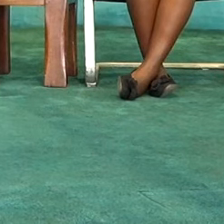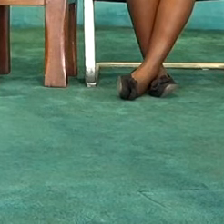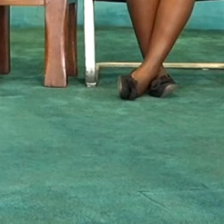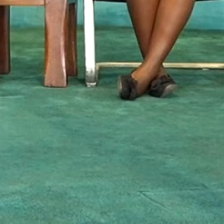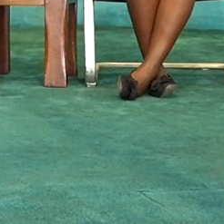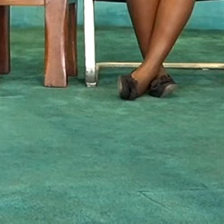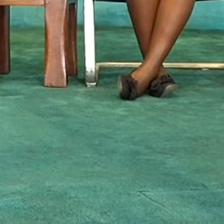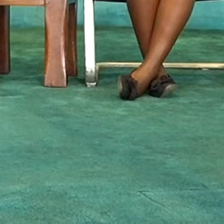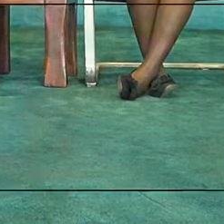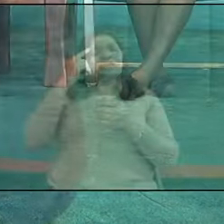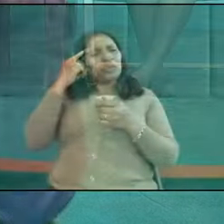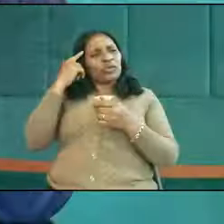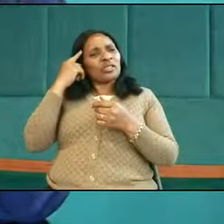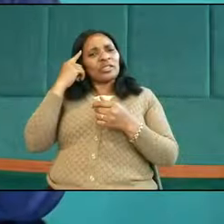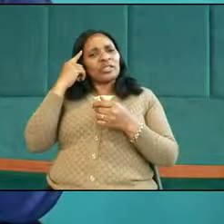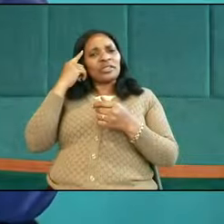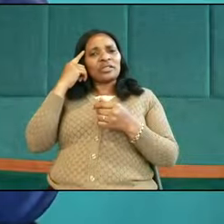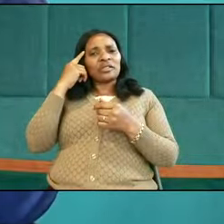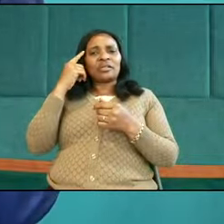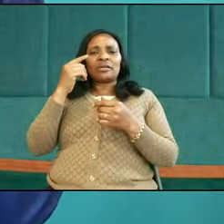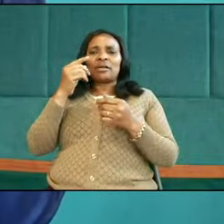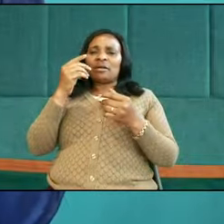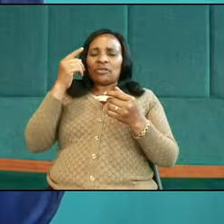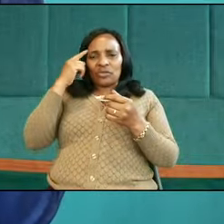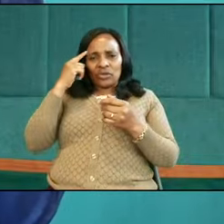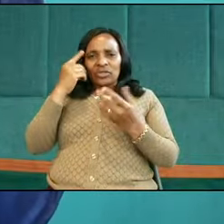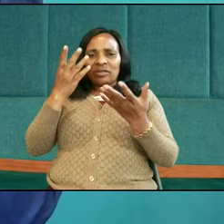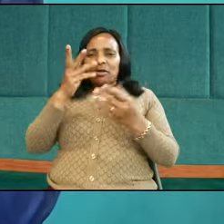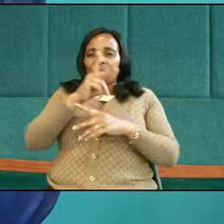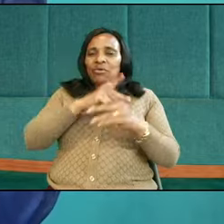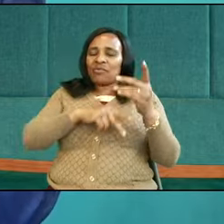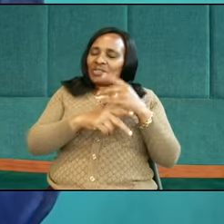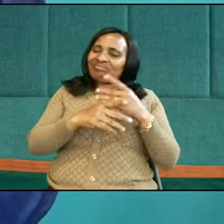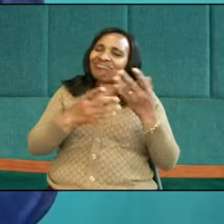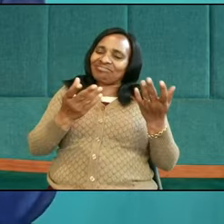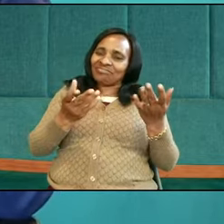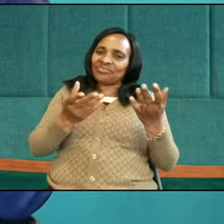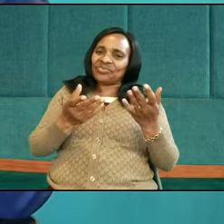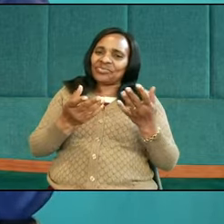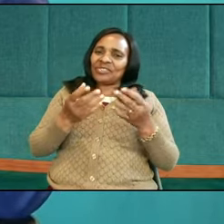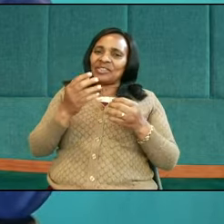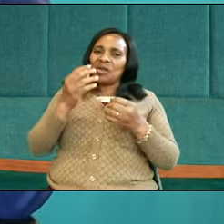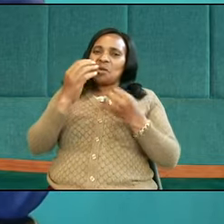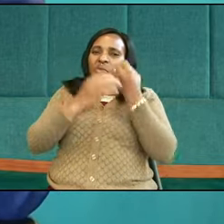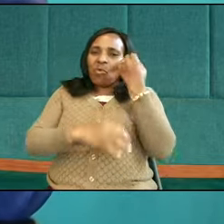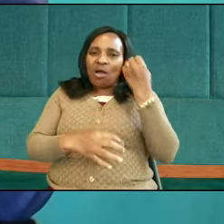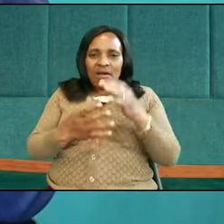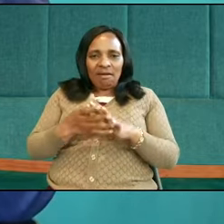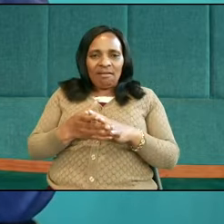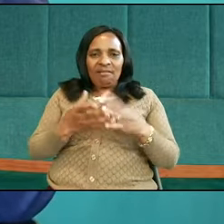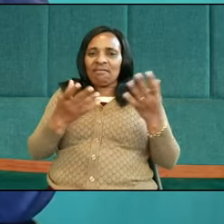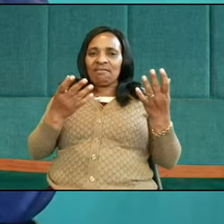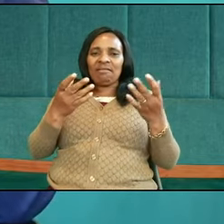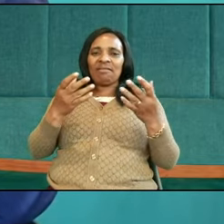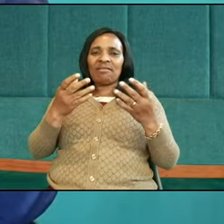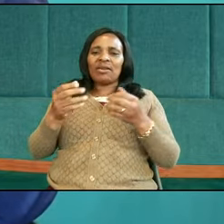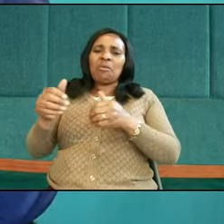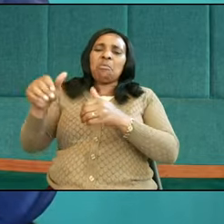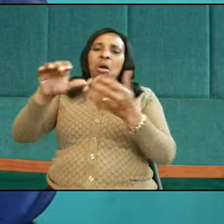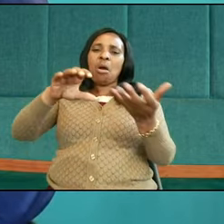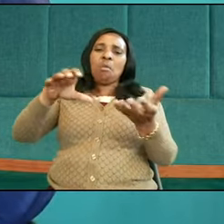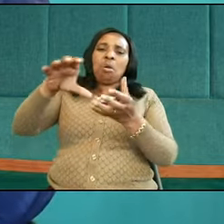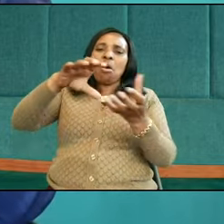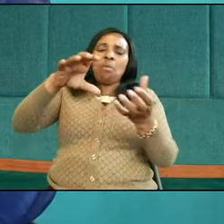if he's flexing, you know? He taunts the prophets of Baal. He tells them, you know, even before he says poor water, he tells